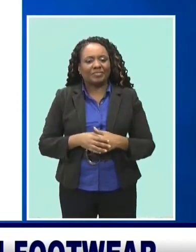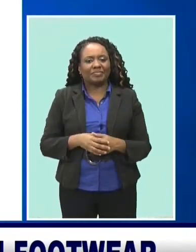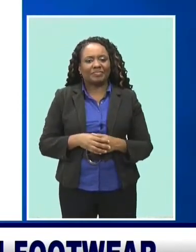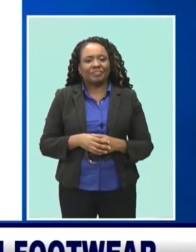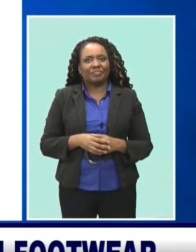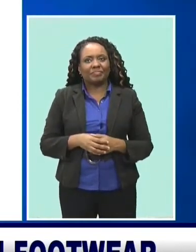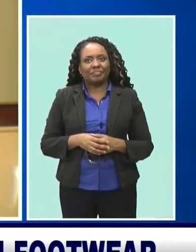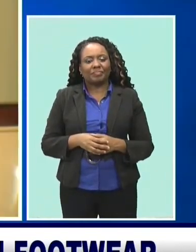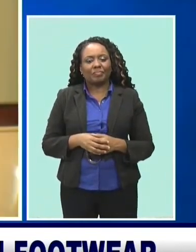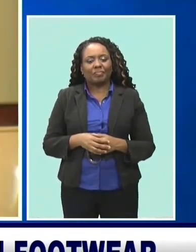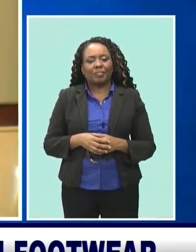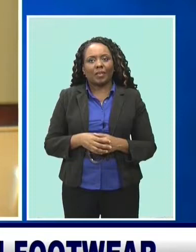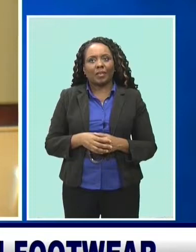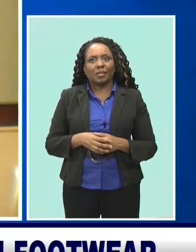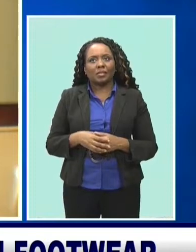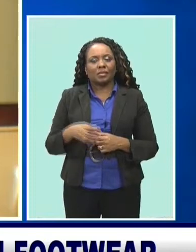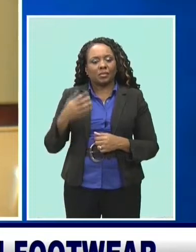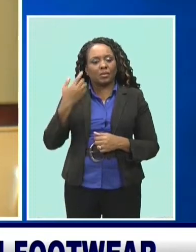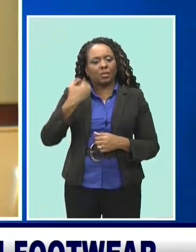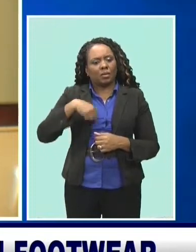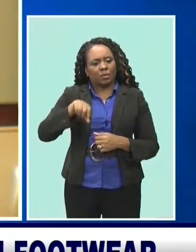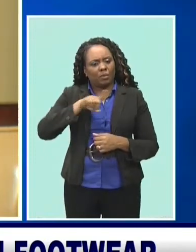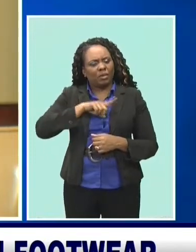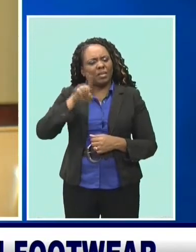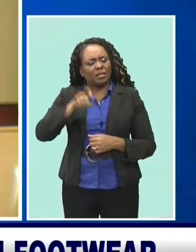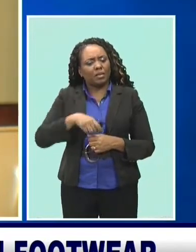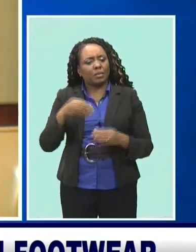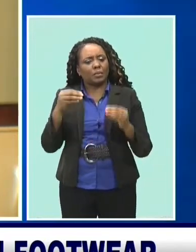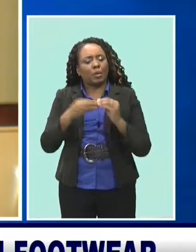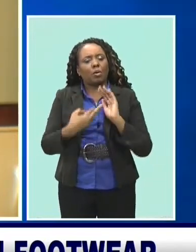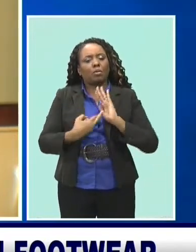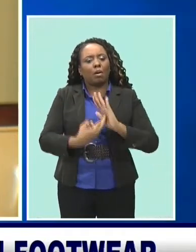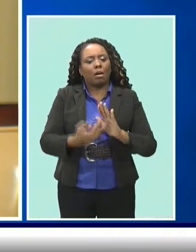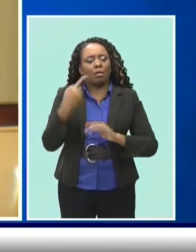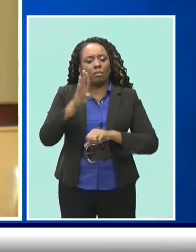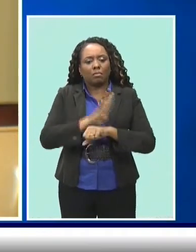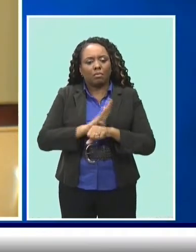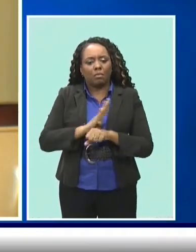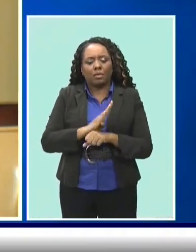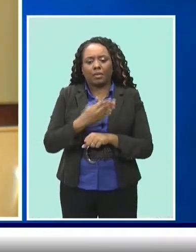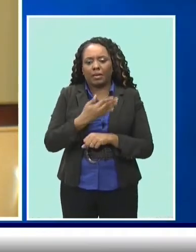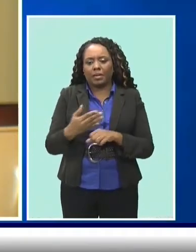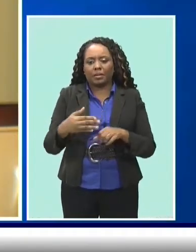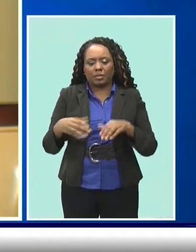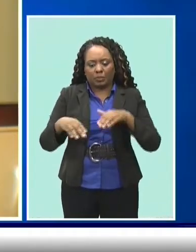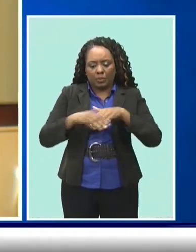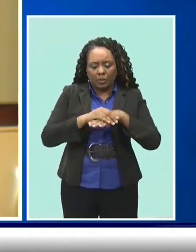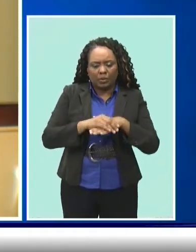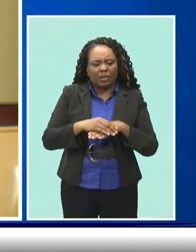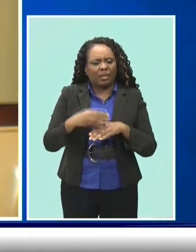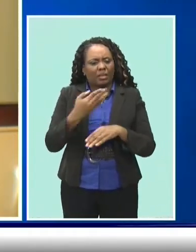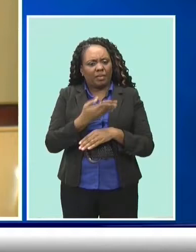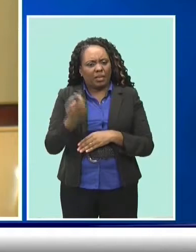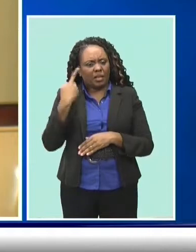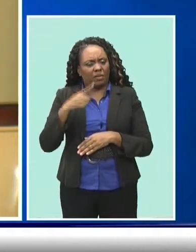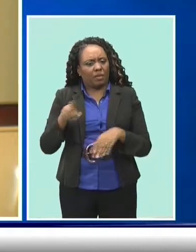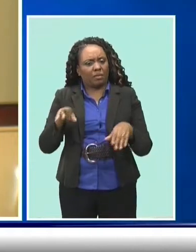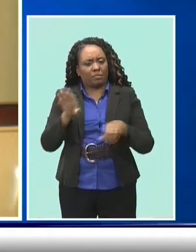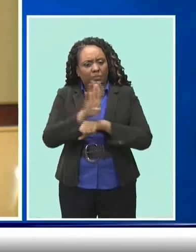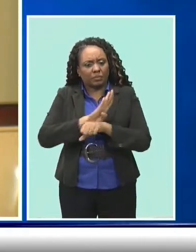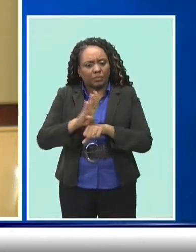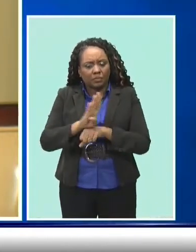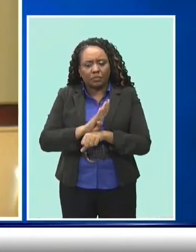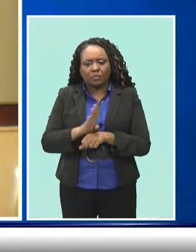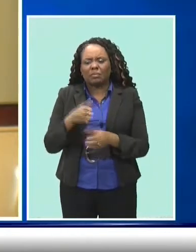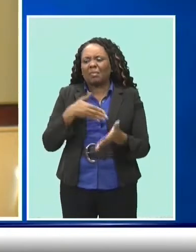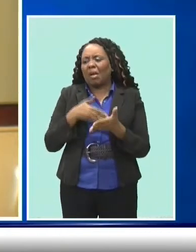We needed more representation in Barbados in terms of, things to wear, things to own belonging to Barbados. We often